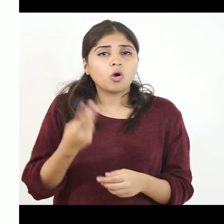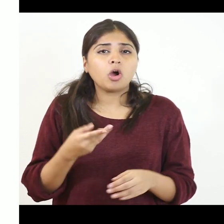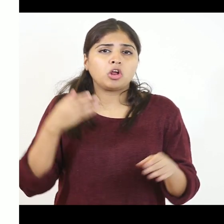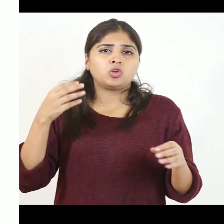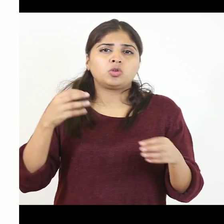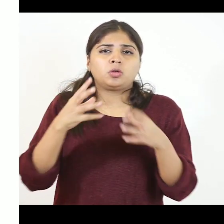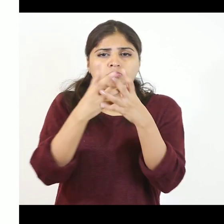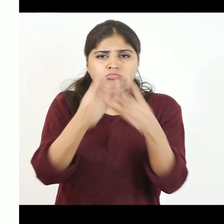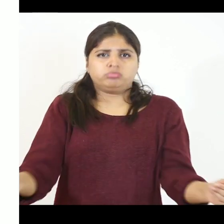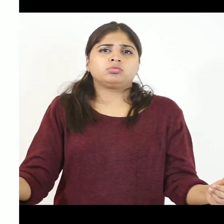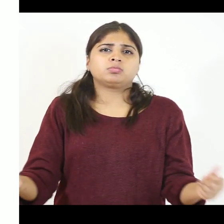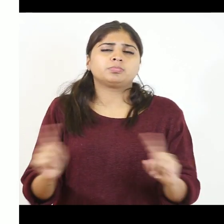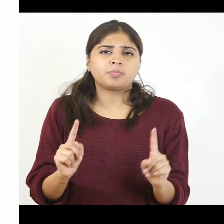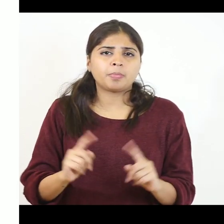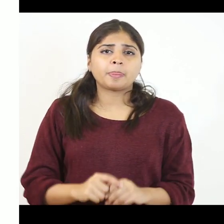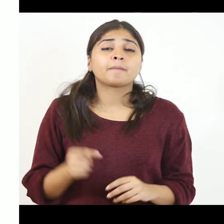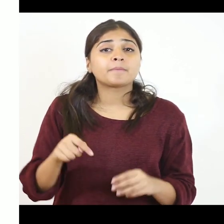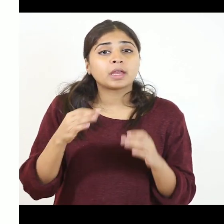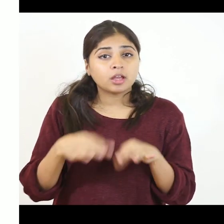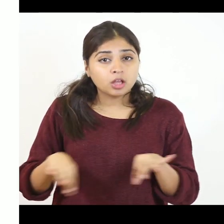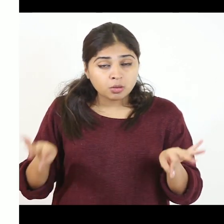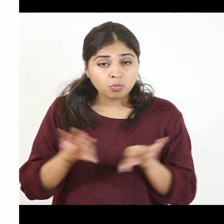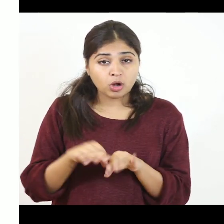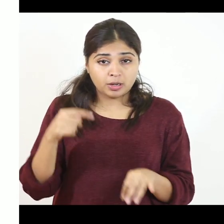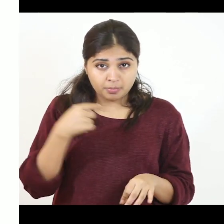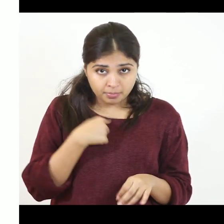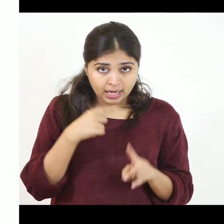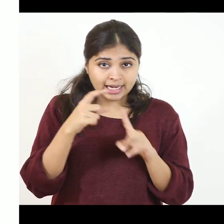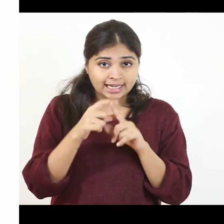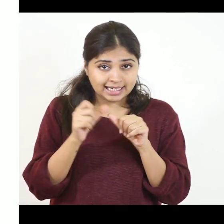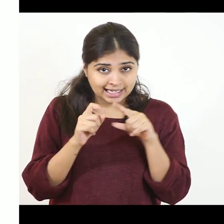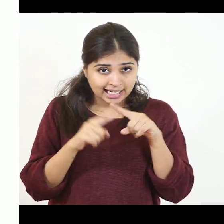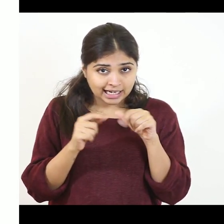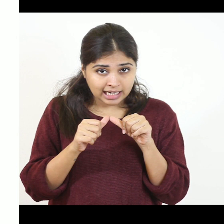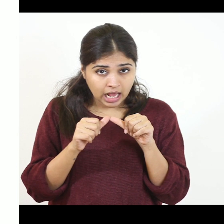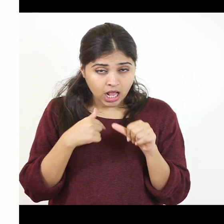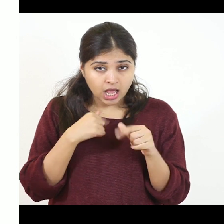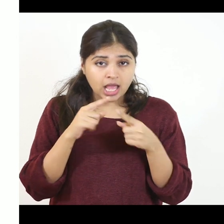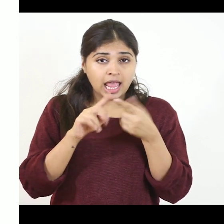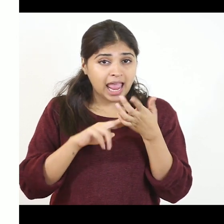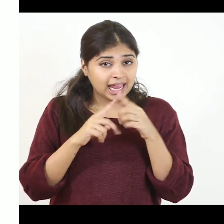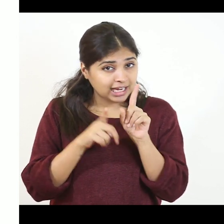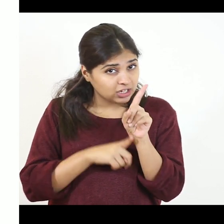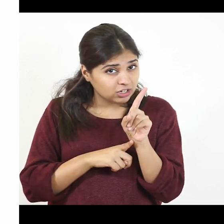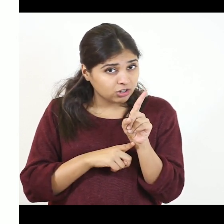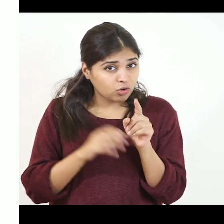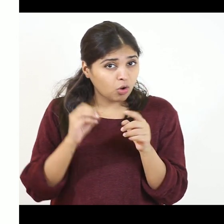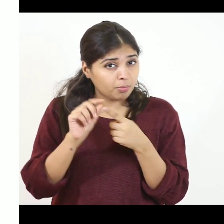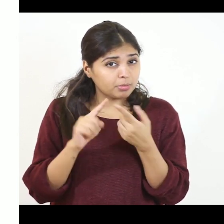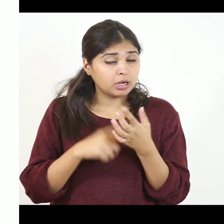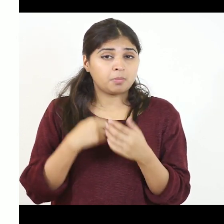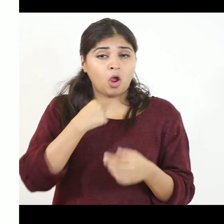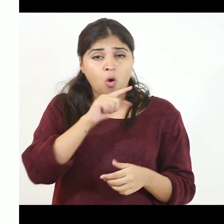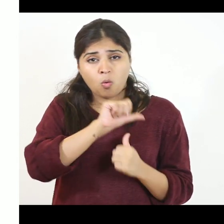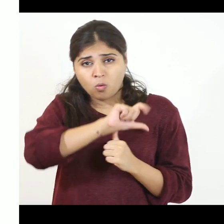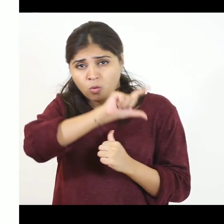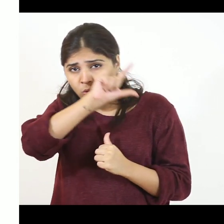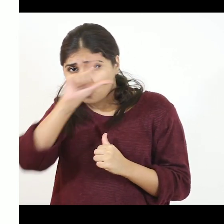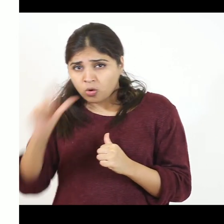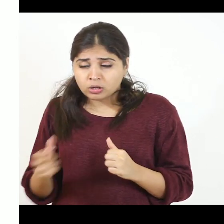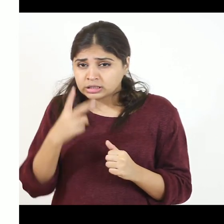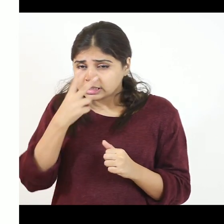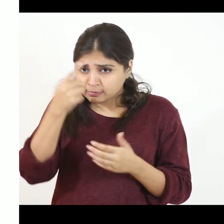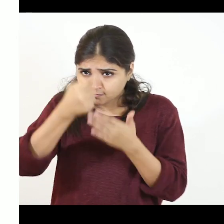It is important that as data entry operator, you take all measures for information